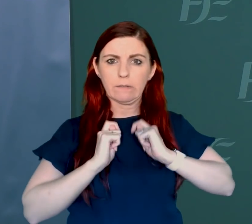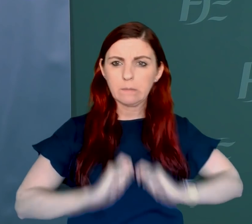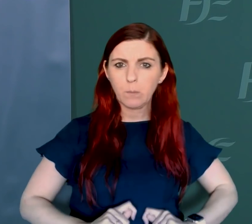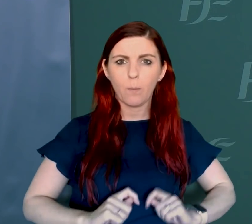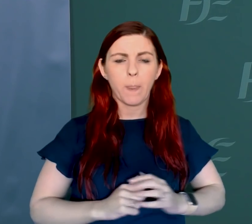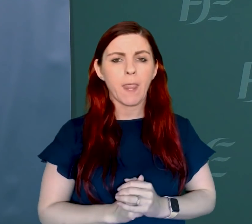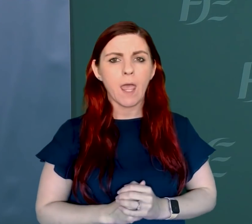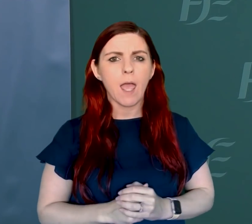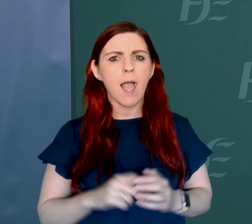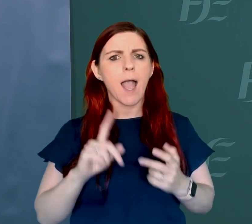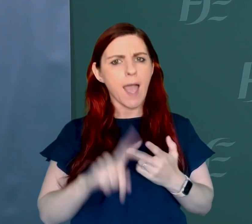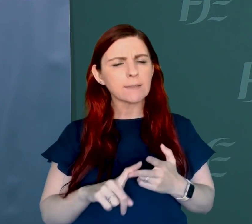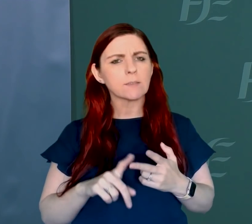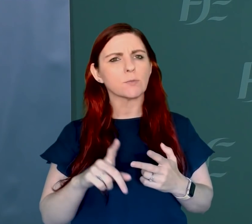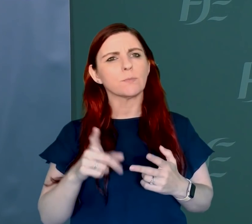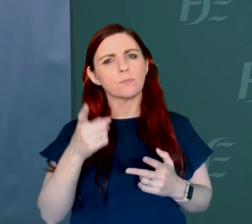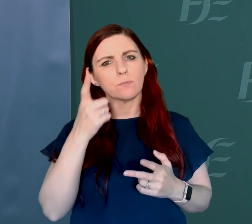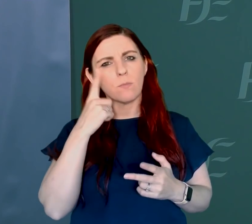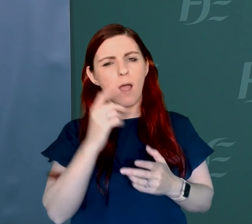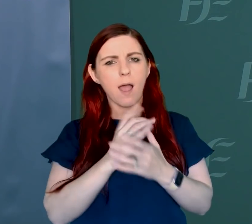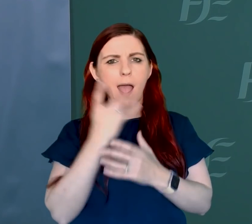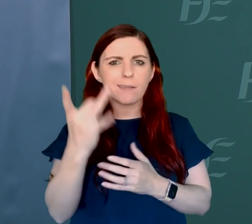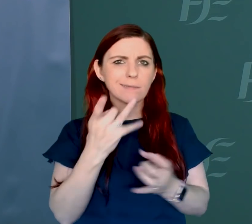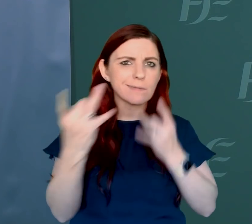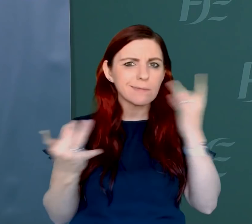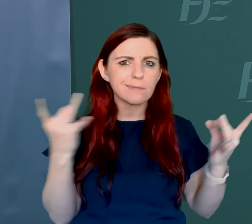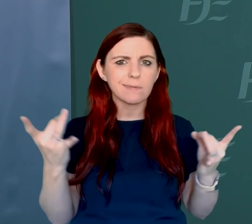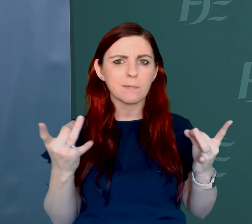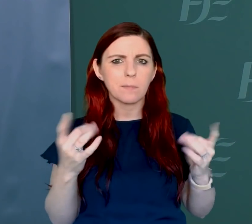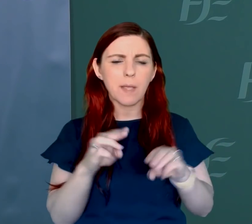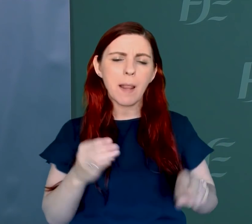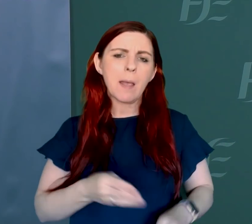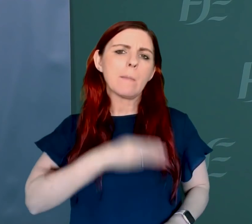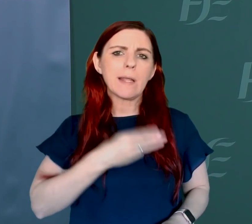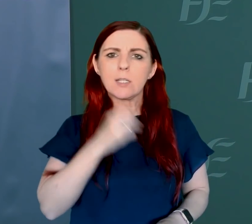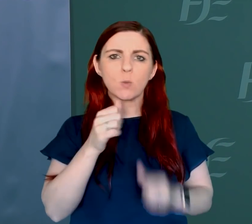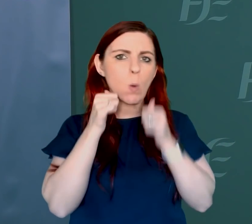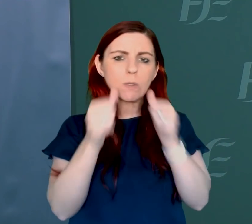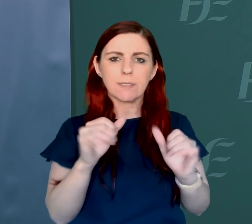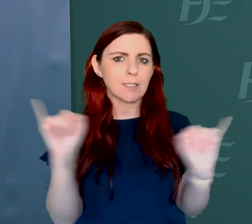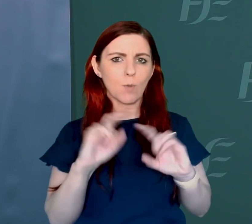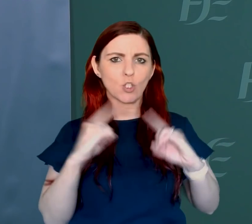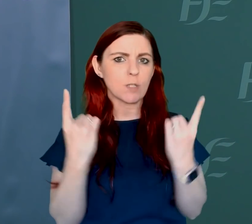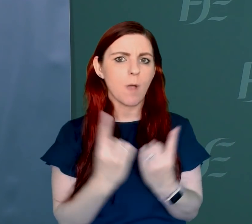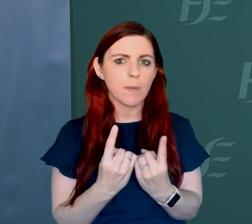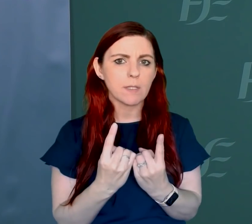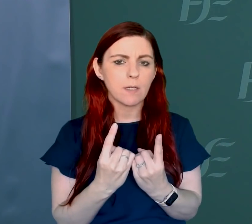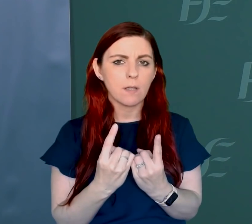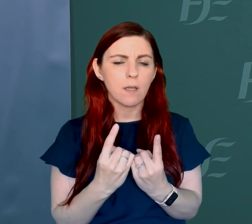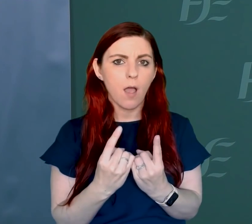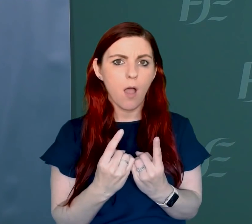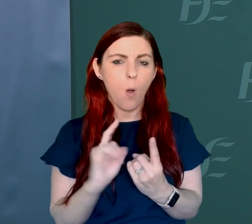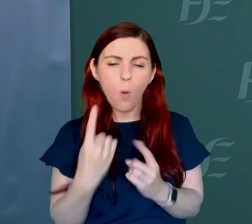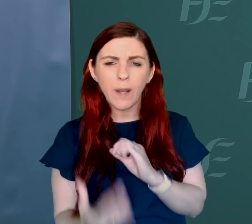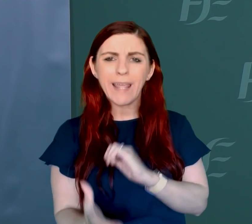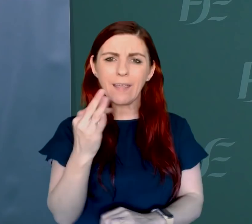We're also appealing again to people, the public, not to attend emergency departments unless there is a real emergency